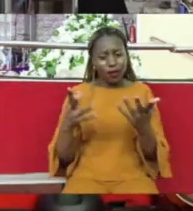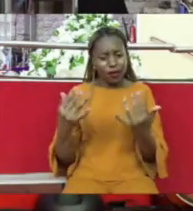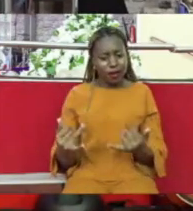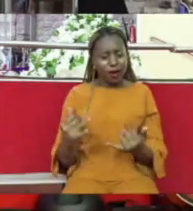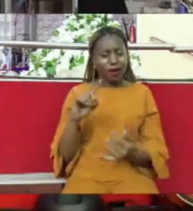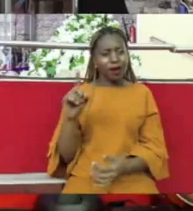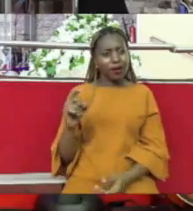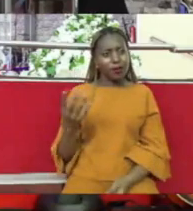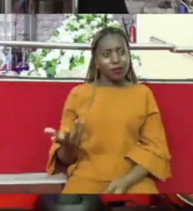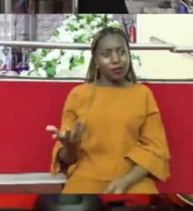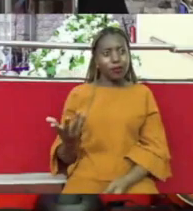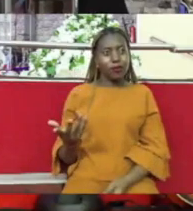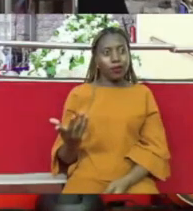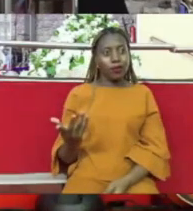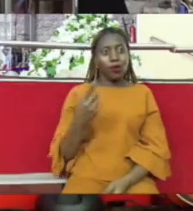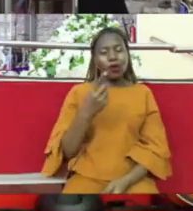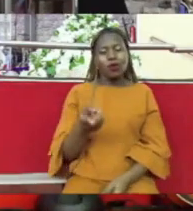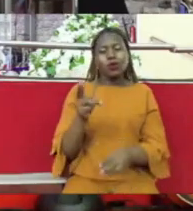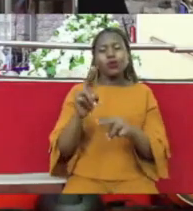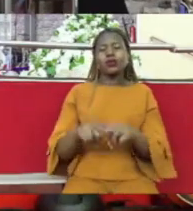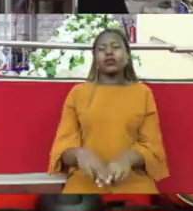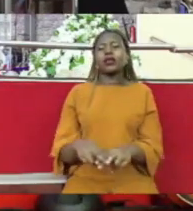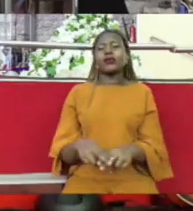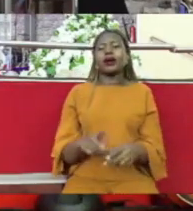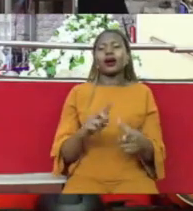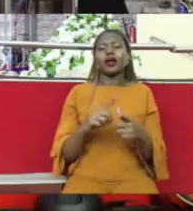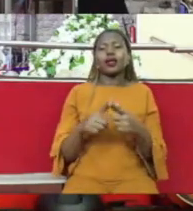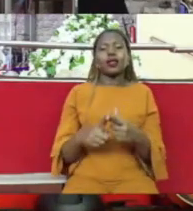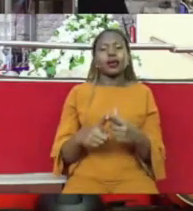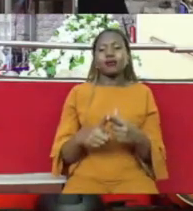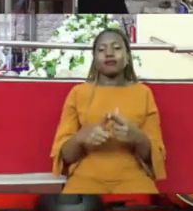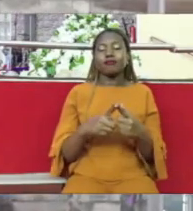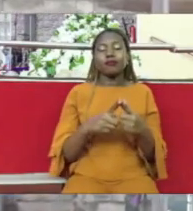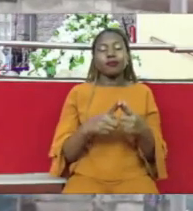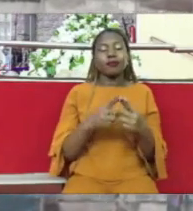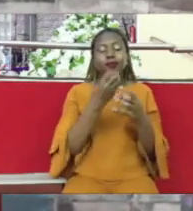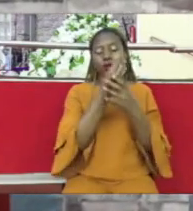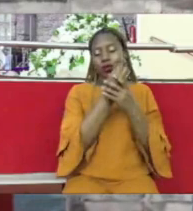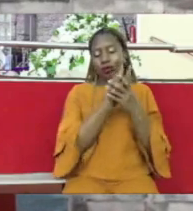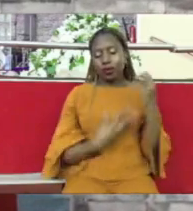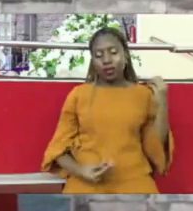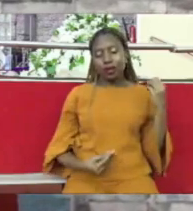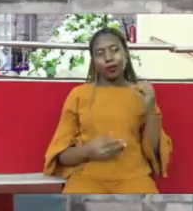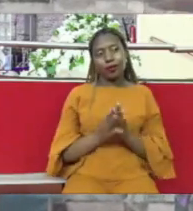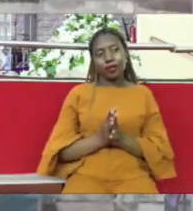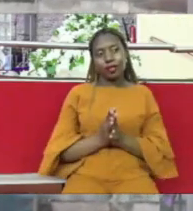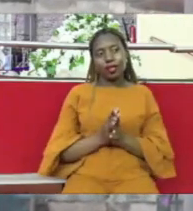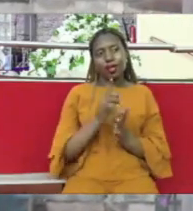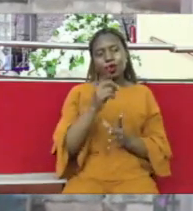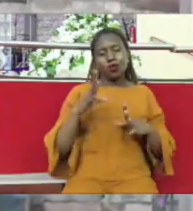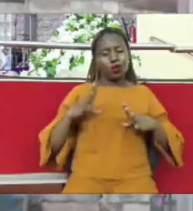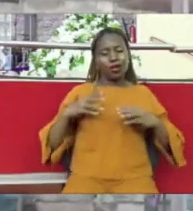naweza nikafanya? And you sit back and you resign. Alafu unakana kukata tamaa. You start accepting the situation as normal.